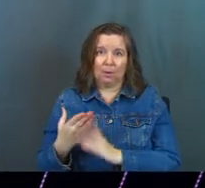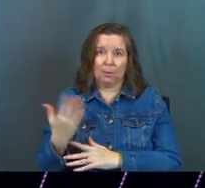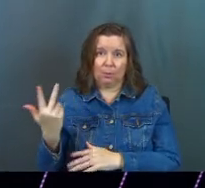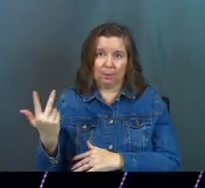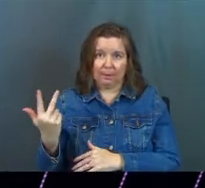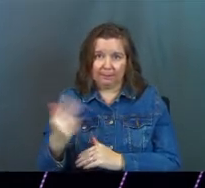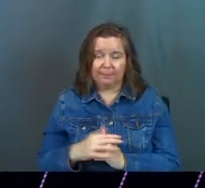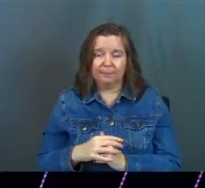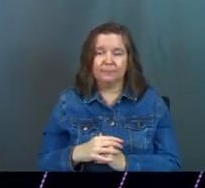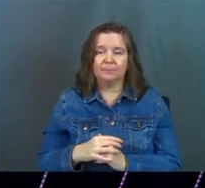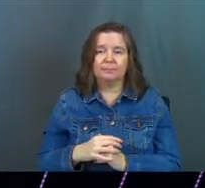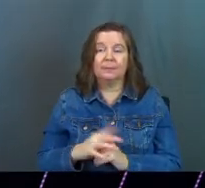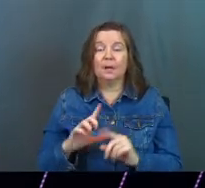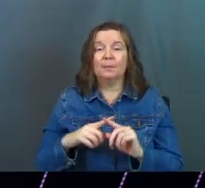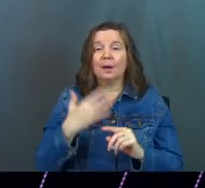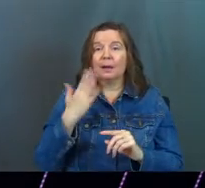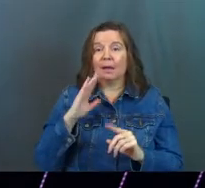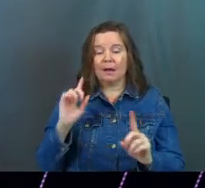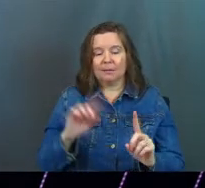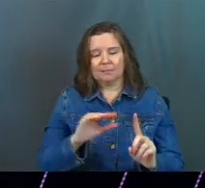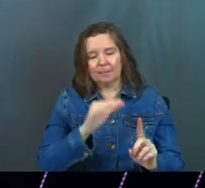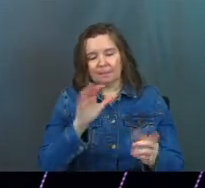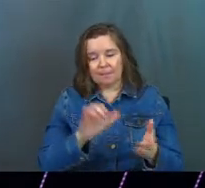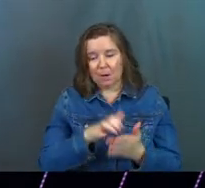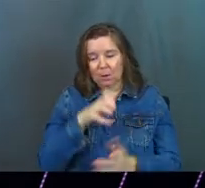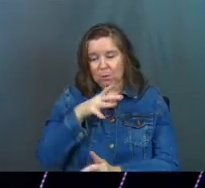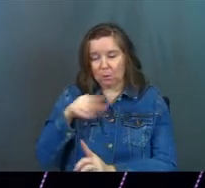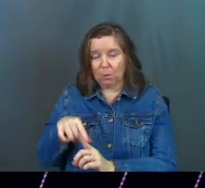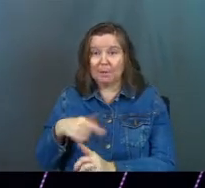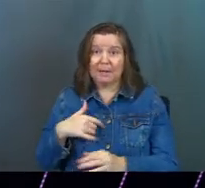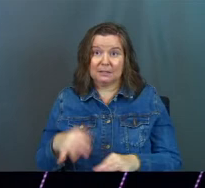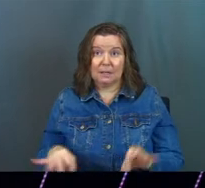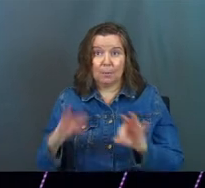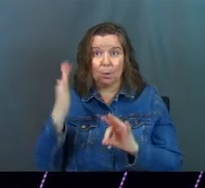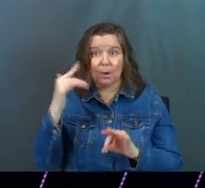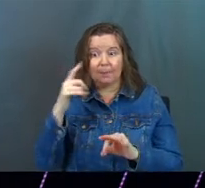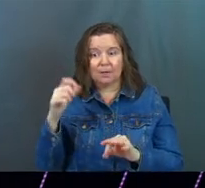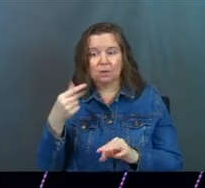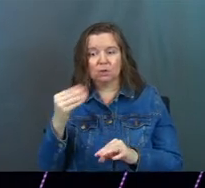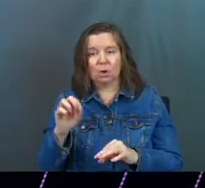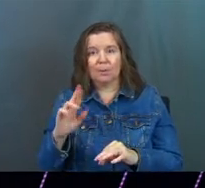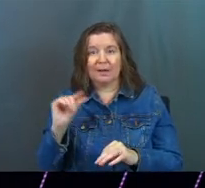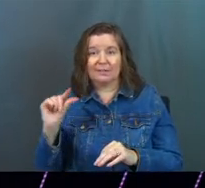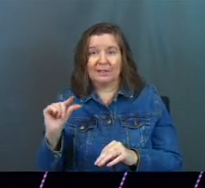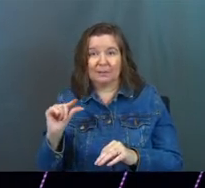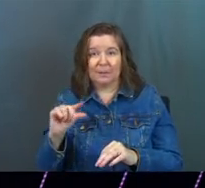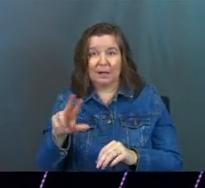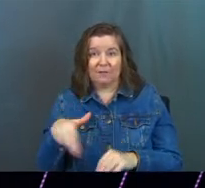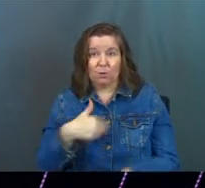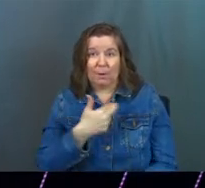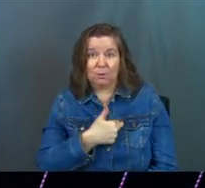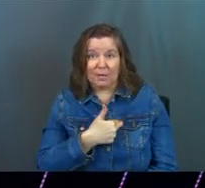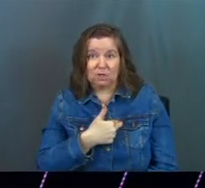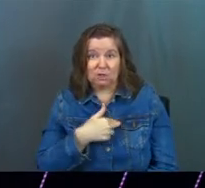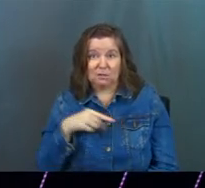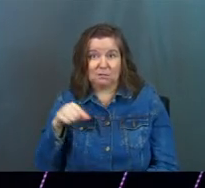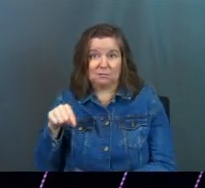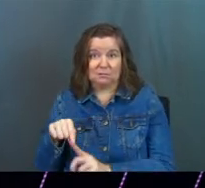through 3. But God comes to him and says, marry this woman Gomer. And it's important because Gomer had a little bit of a reputation.